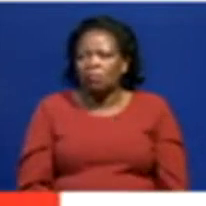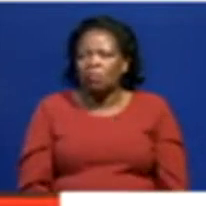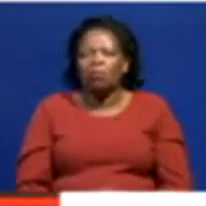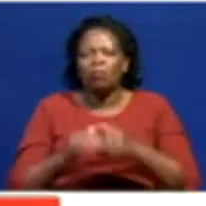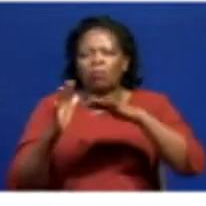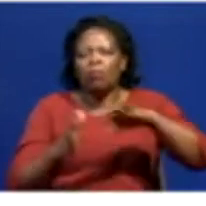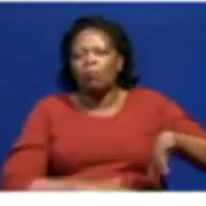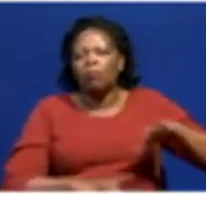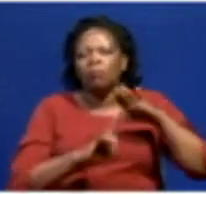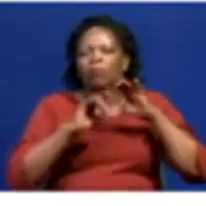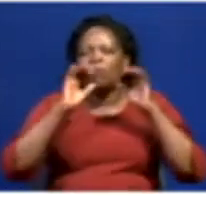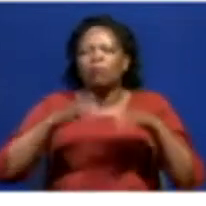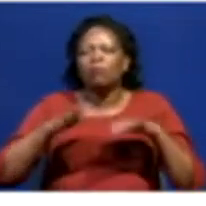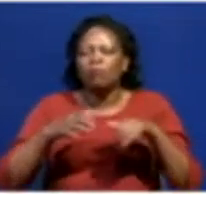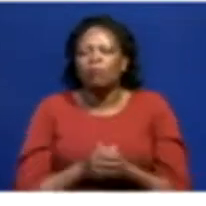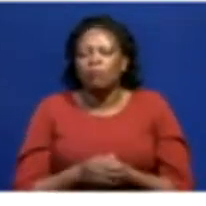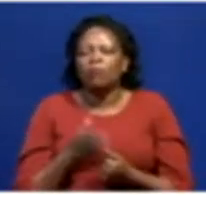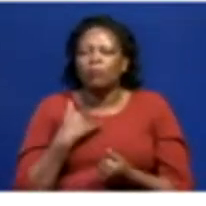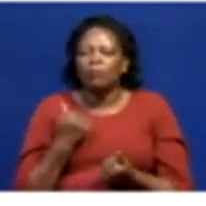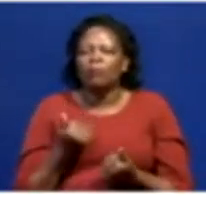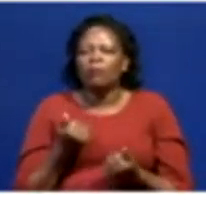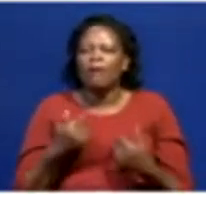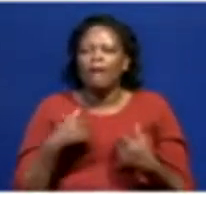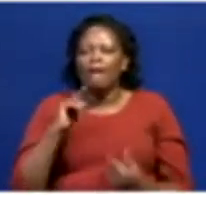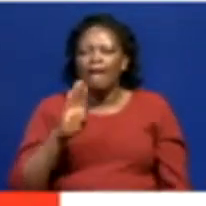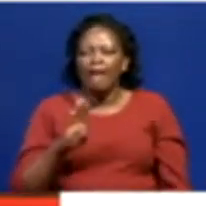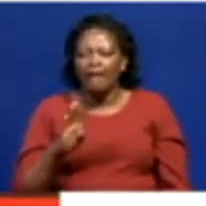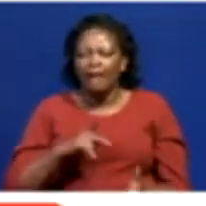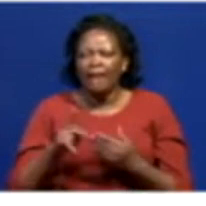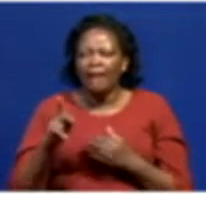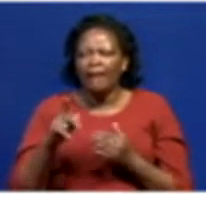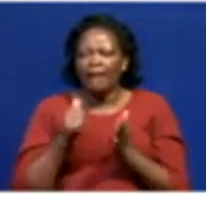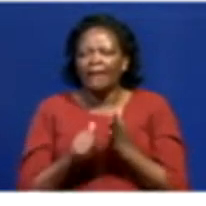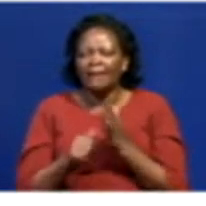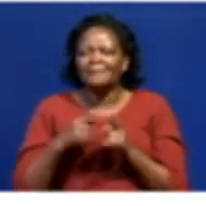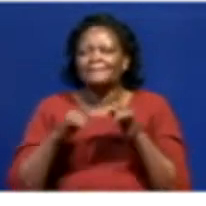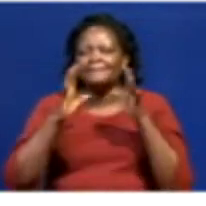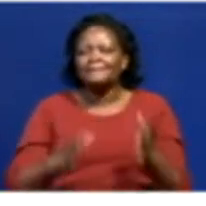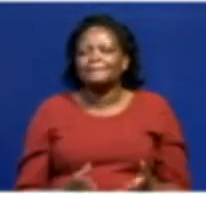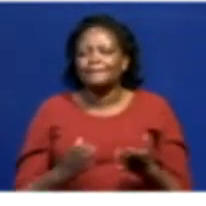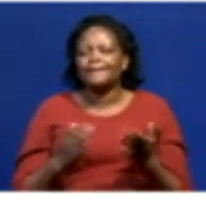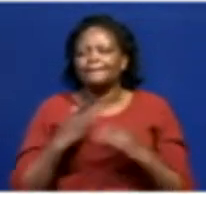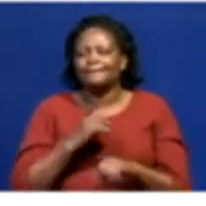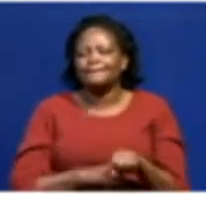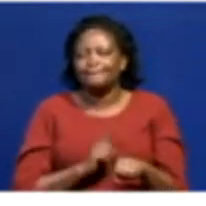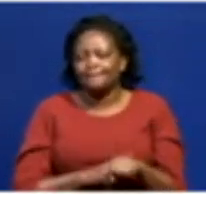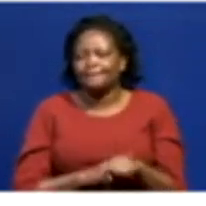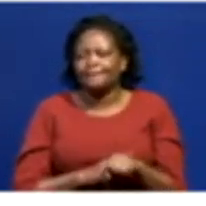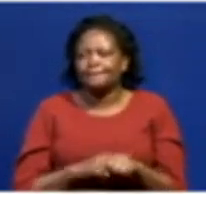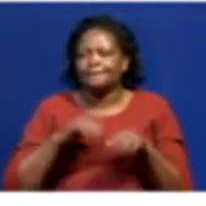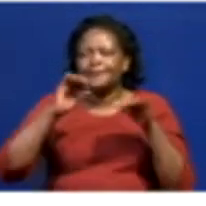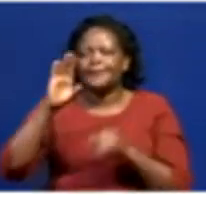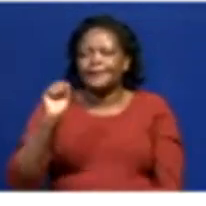Moving on, the Ministry of Agriculture is seeking ₱1 billion to purchase maize from farmers during the next season. Agriculture Cabinet